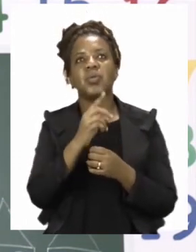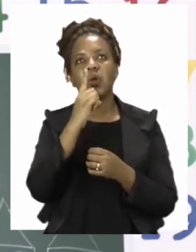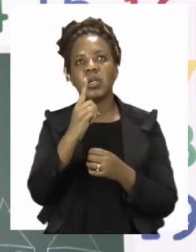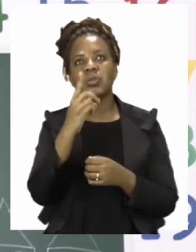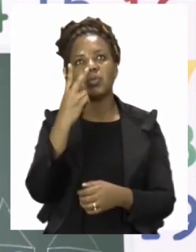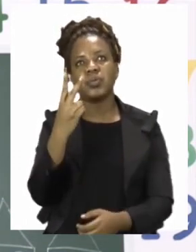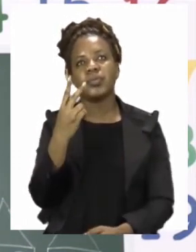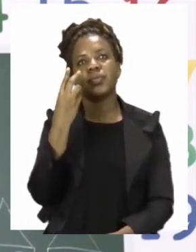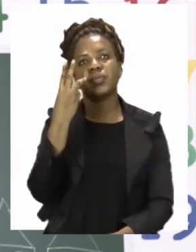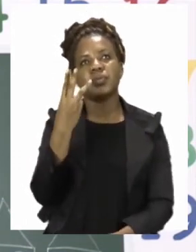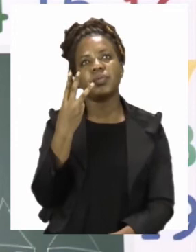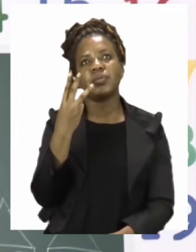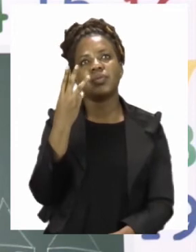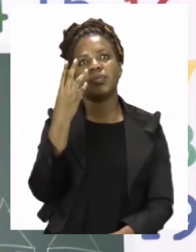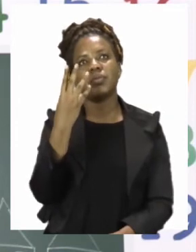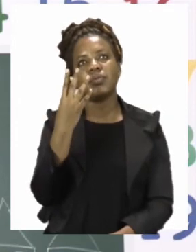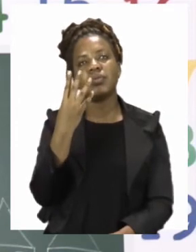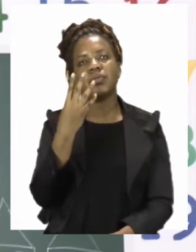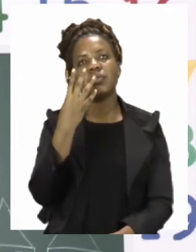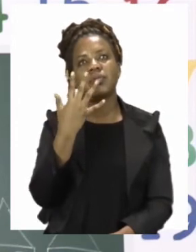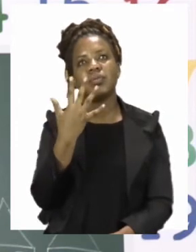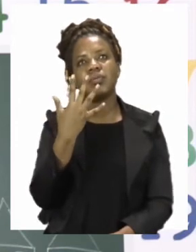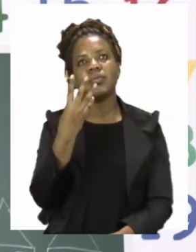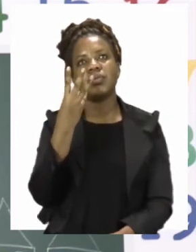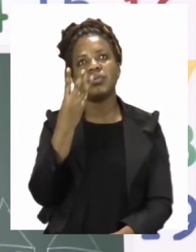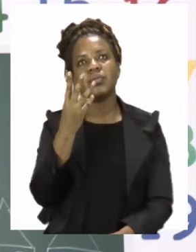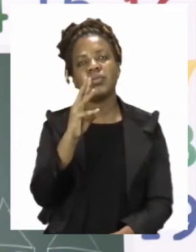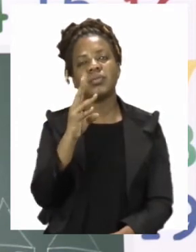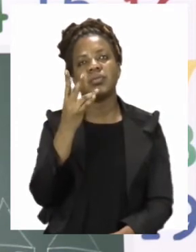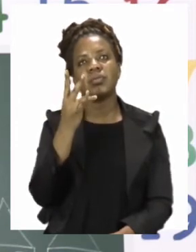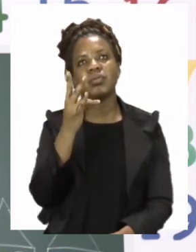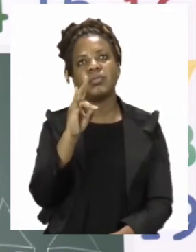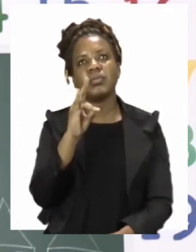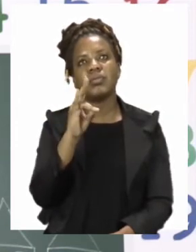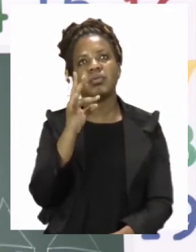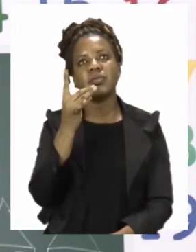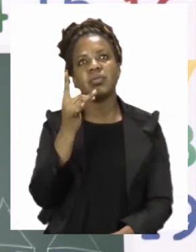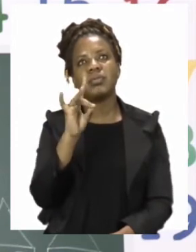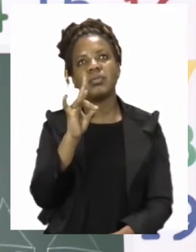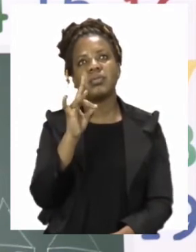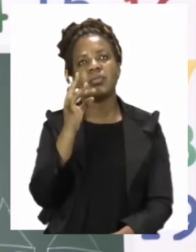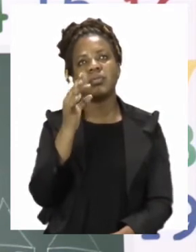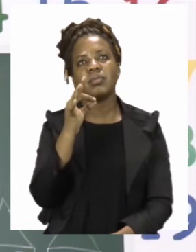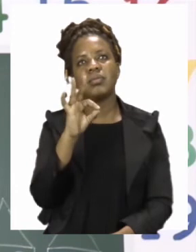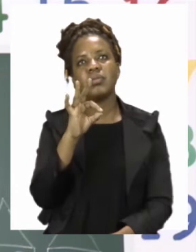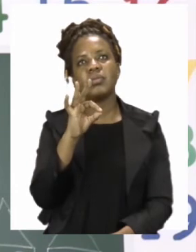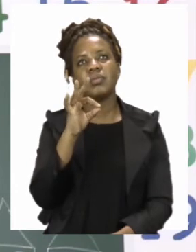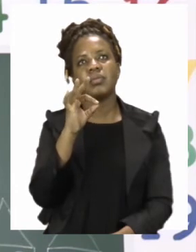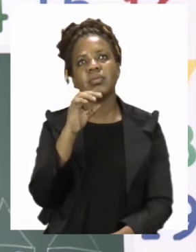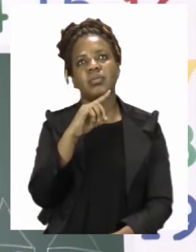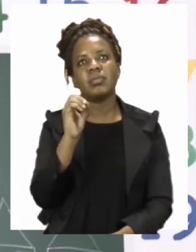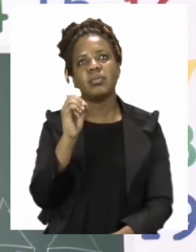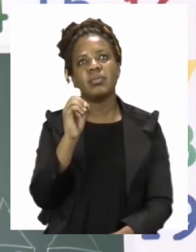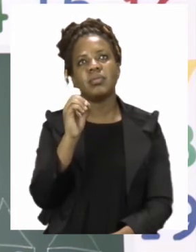we are now going to do is first write our 20 sticks. So we can